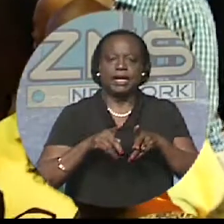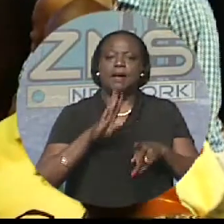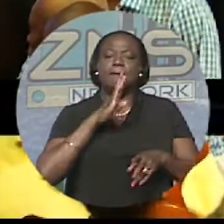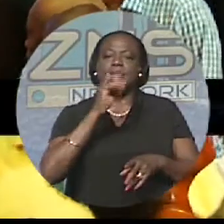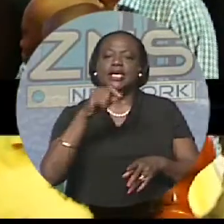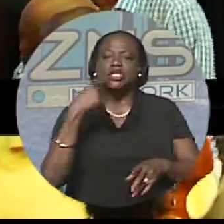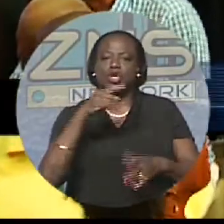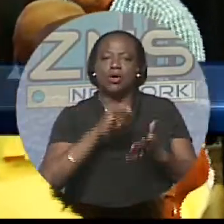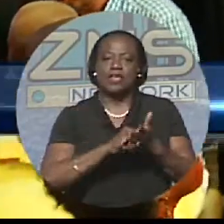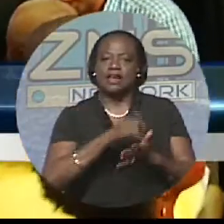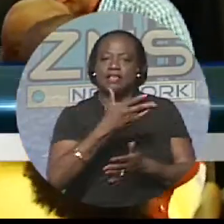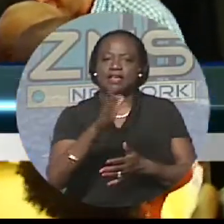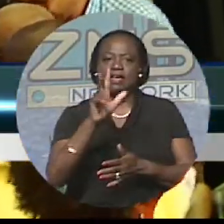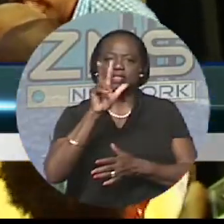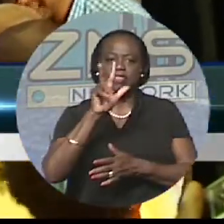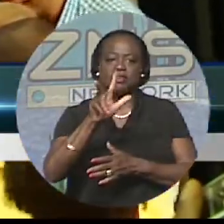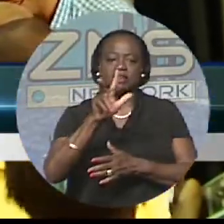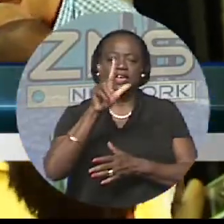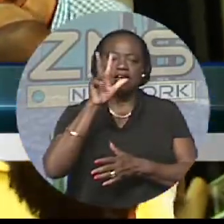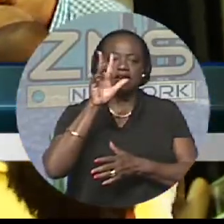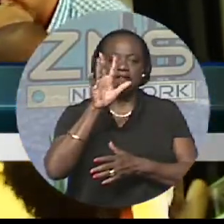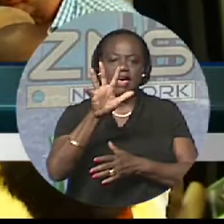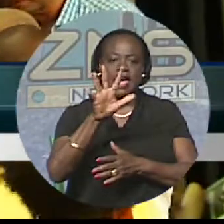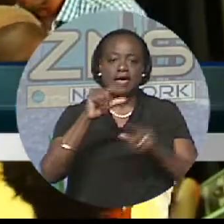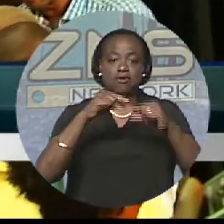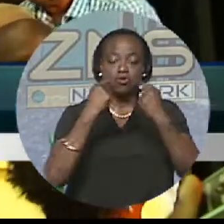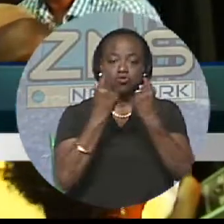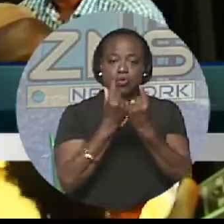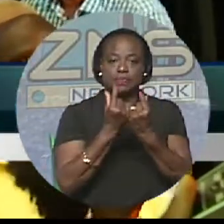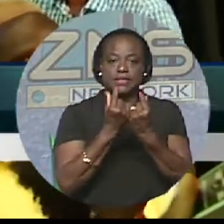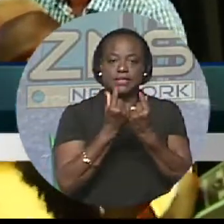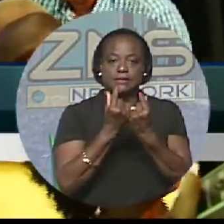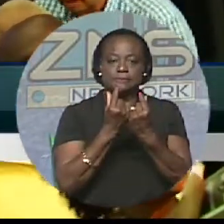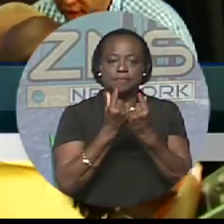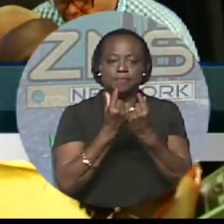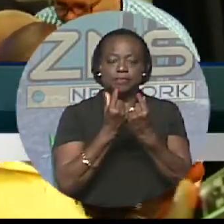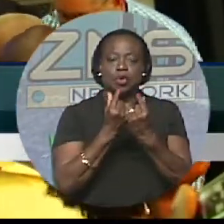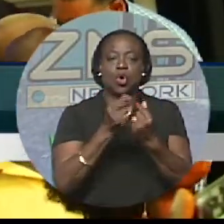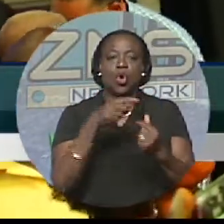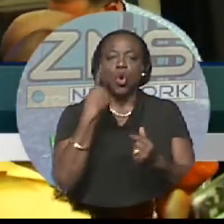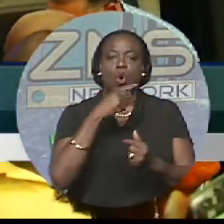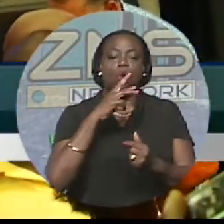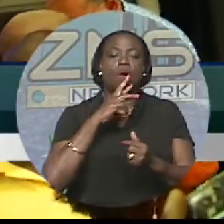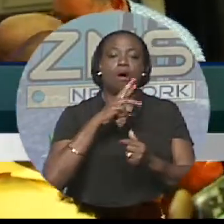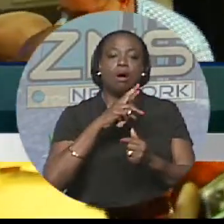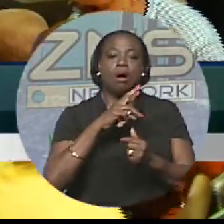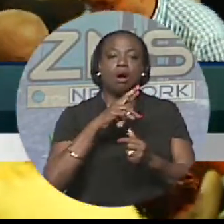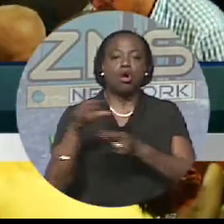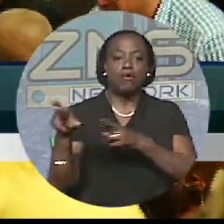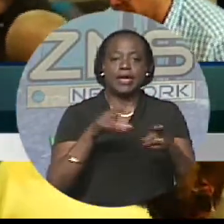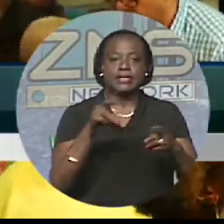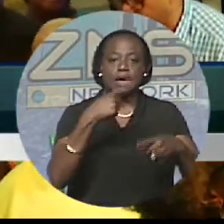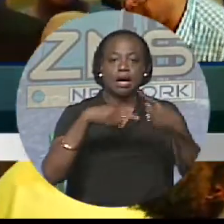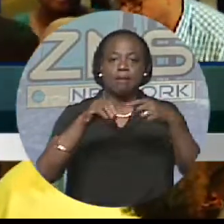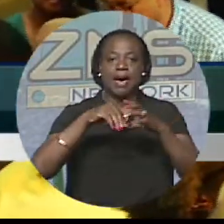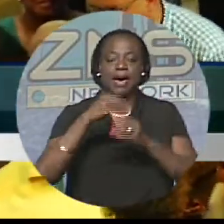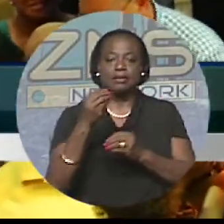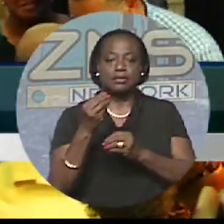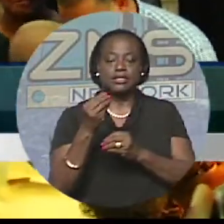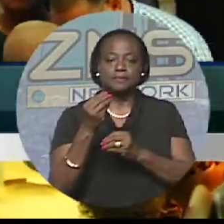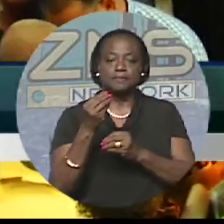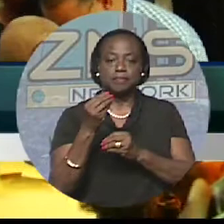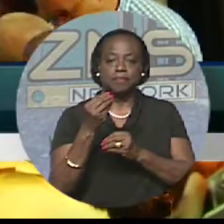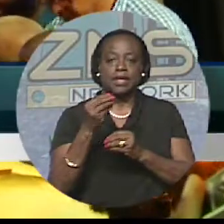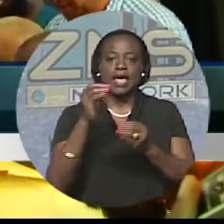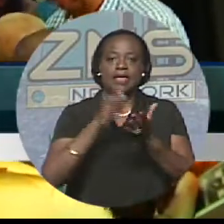there are some 35 or 36 groups already, 35 groups who are proposing to come out. It means that we